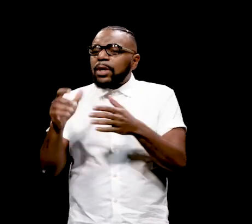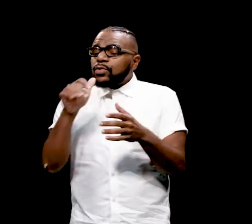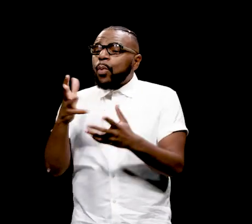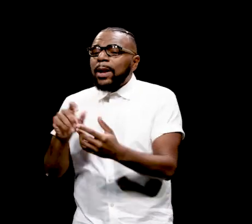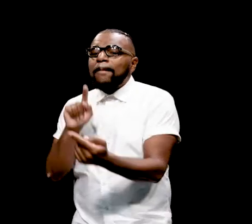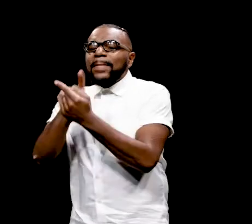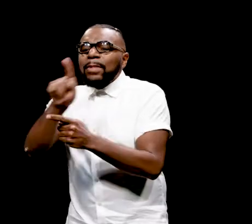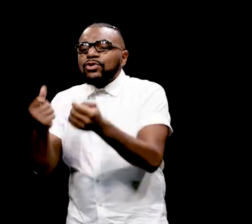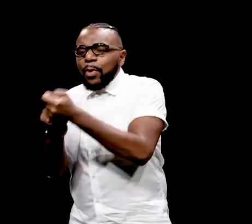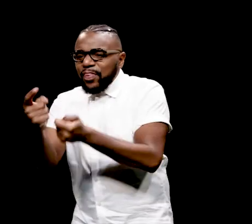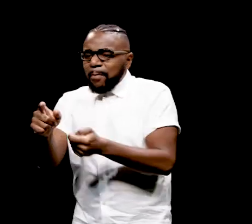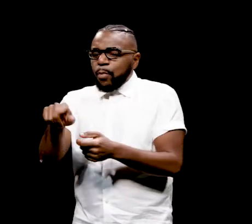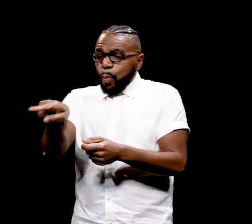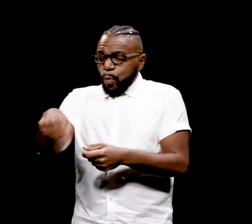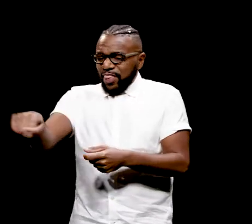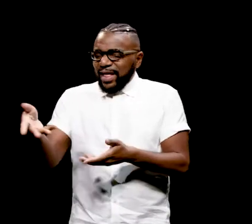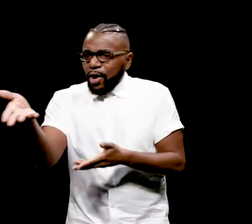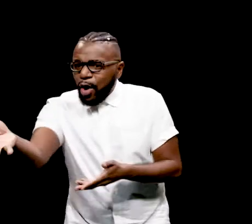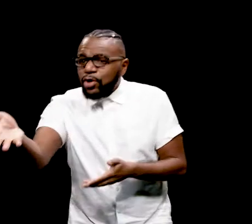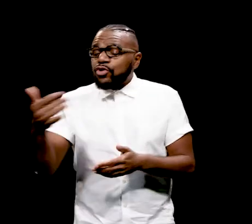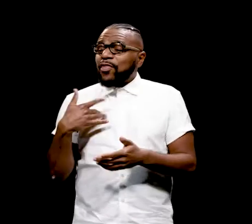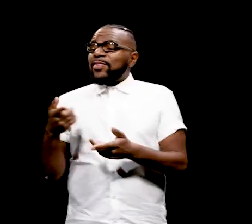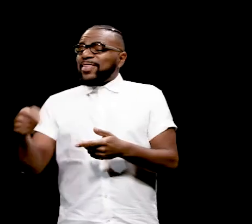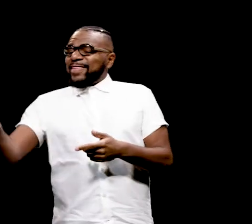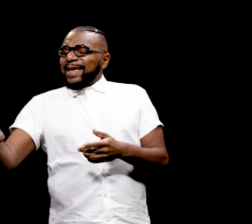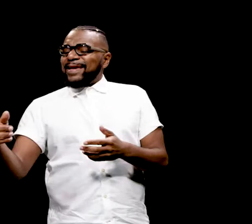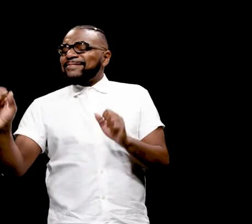at in the investments that they need to make so that they can have